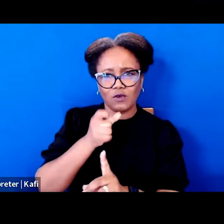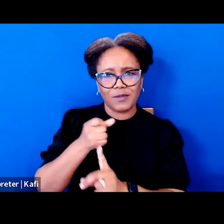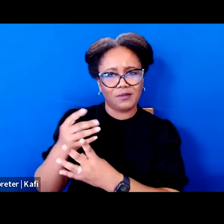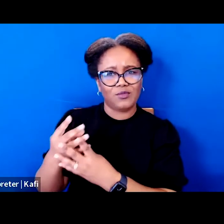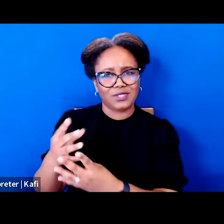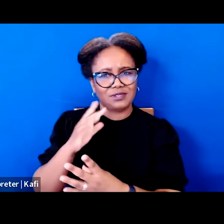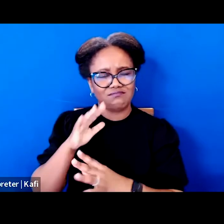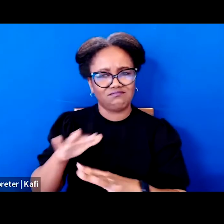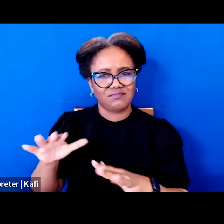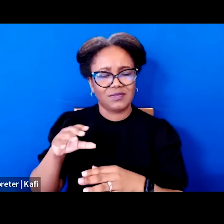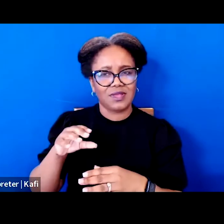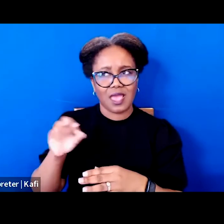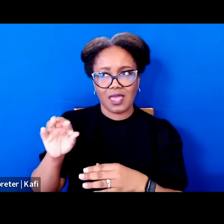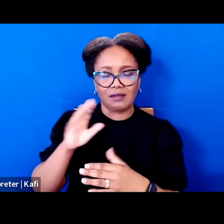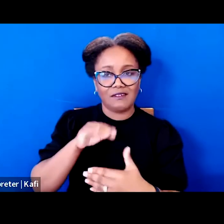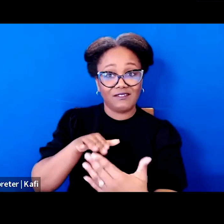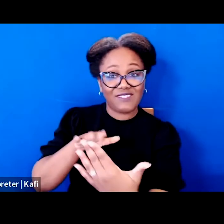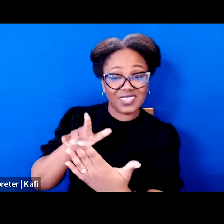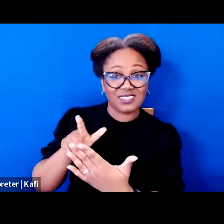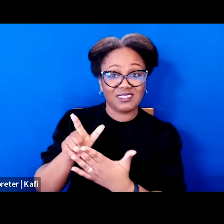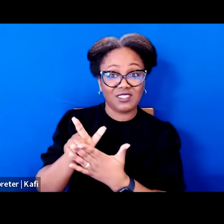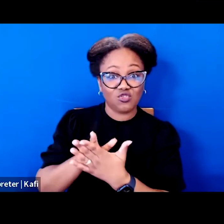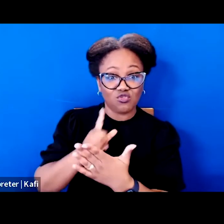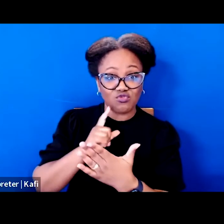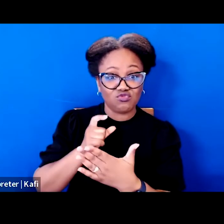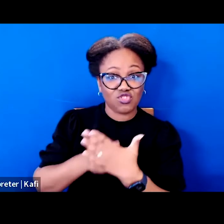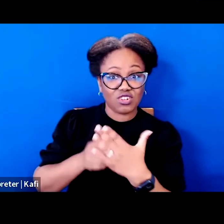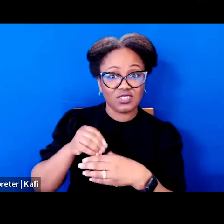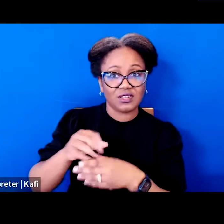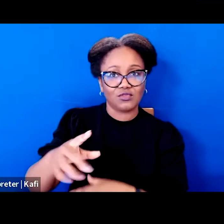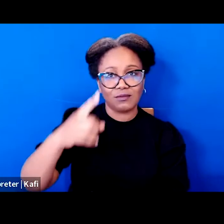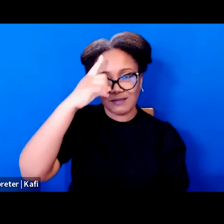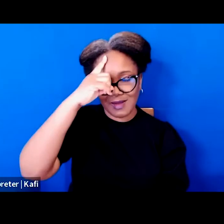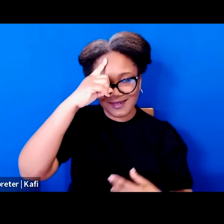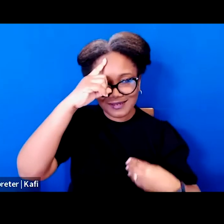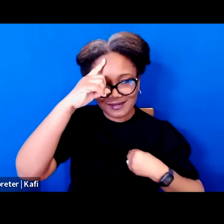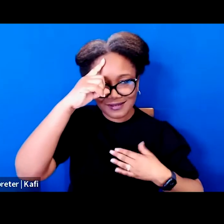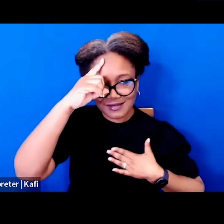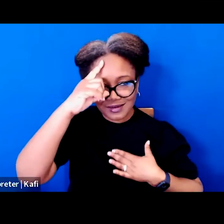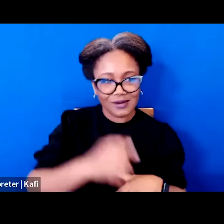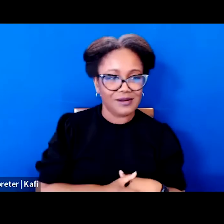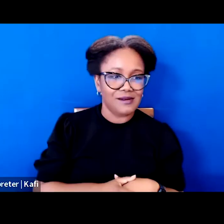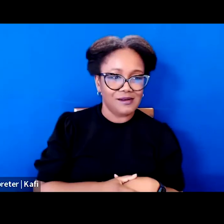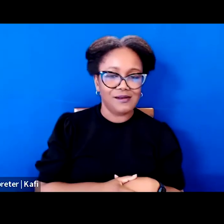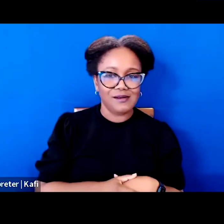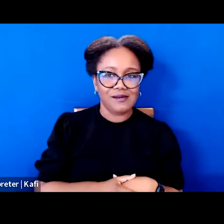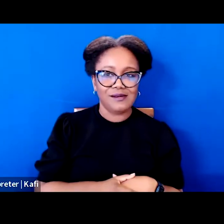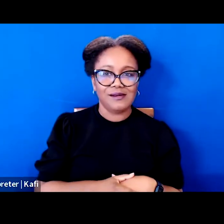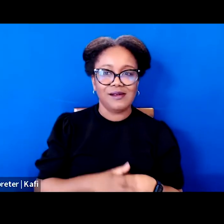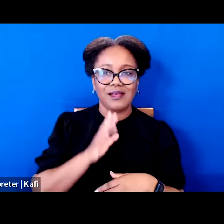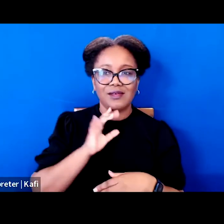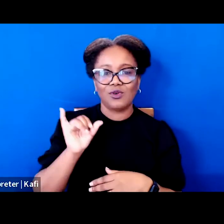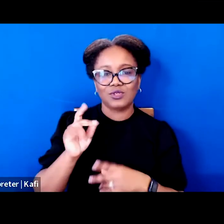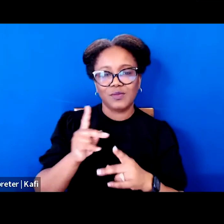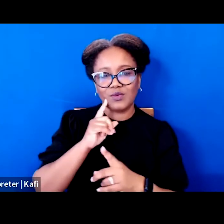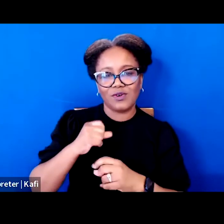legal charges, and uplift people who are fighting for the land and fighting to protect the water. And I would